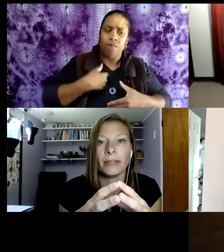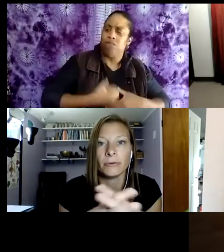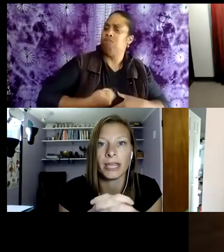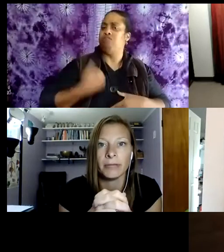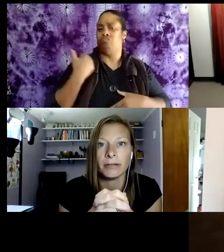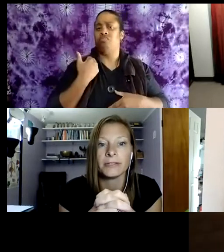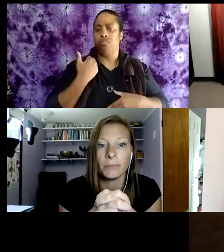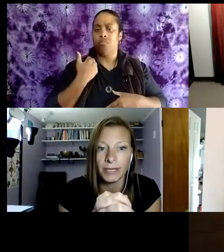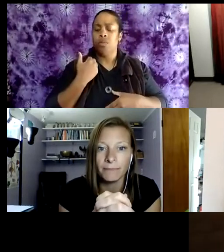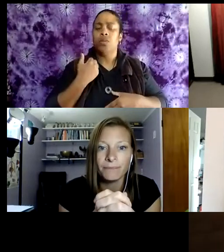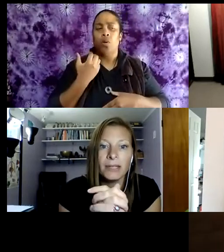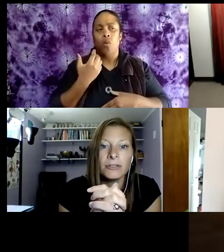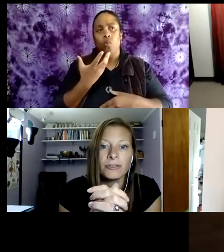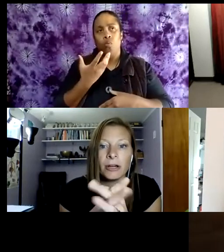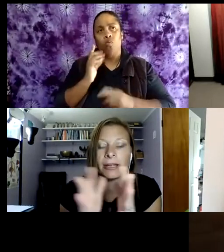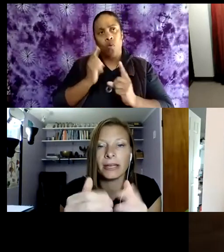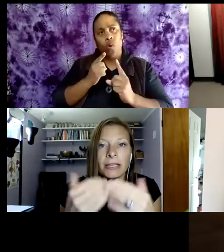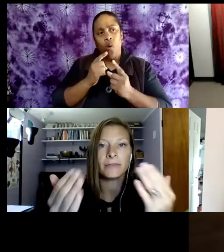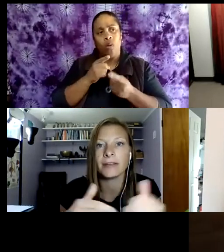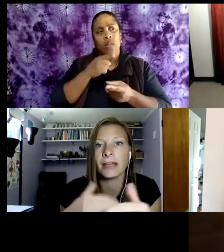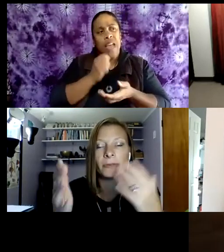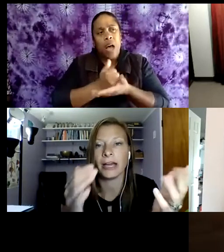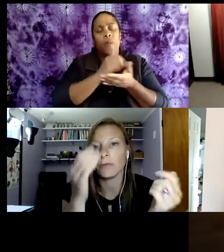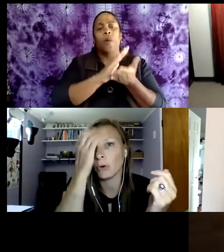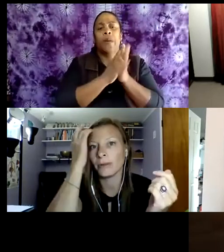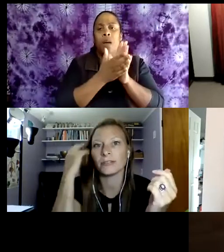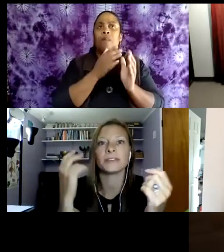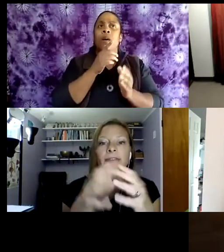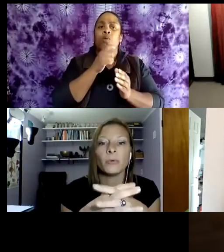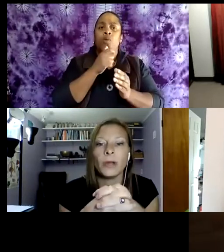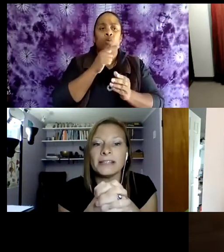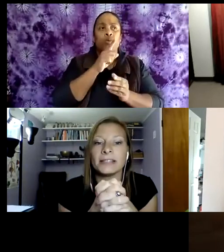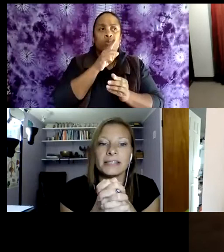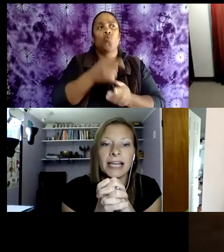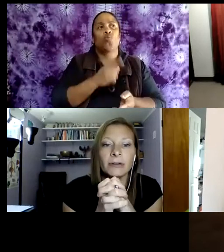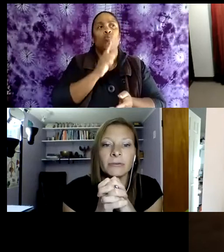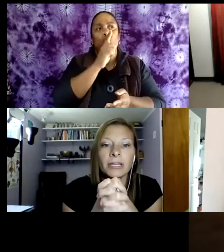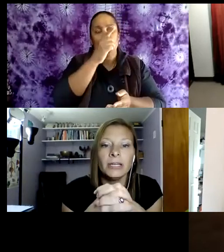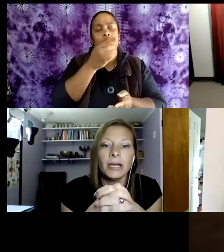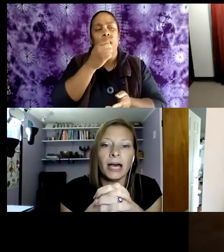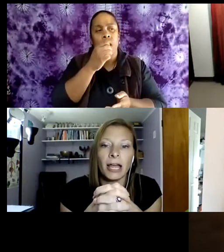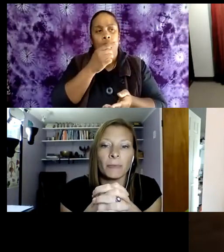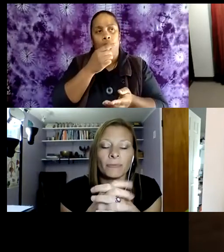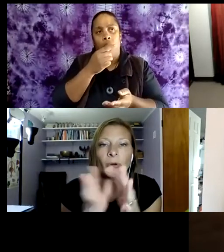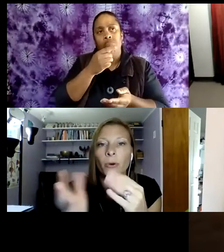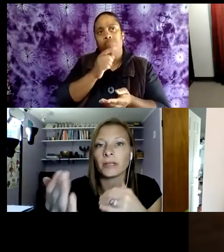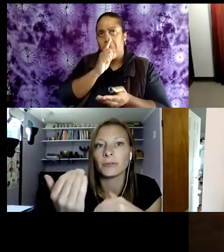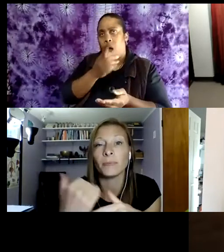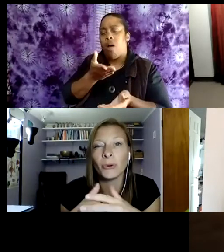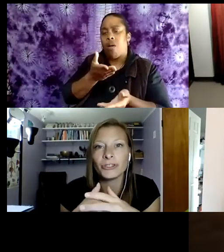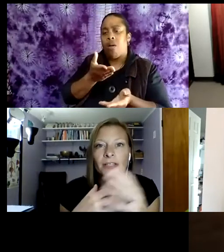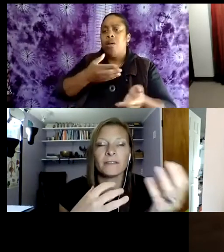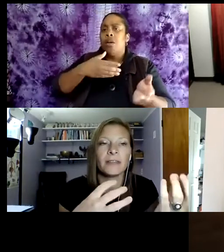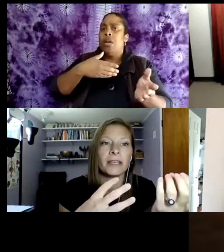all that you came here to be. So at any given time, we have a whole bunch of stuff that weighs us down. We hold on